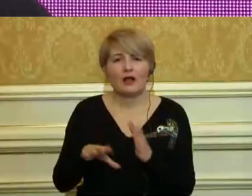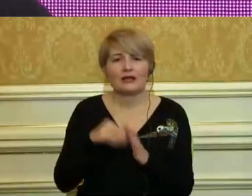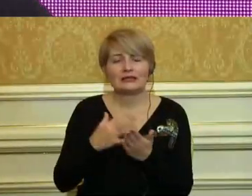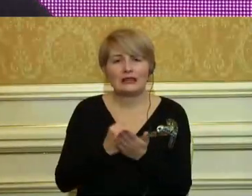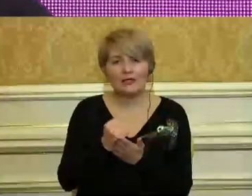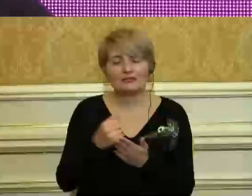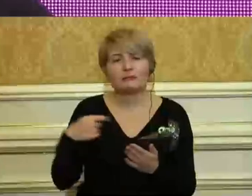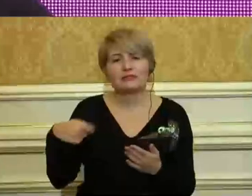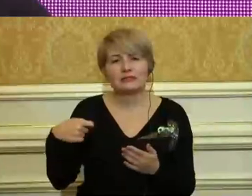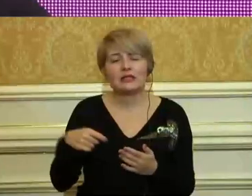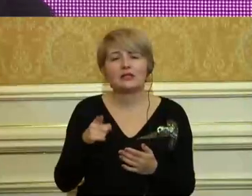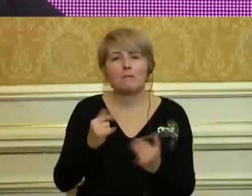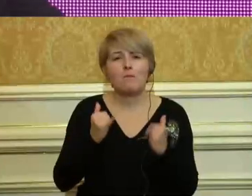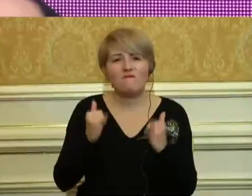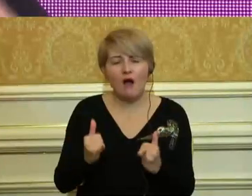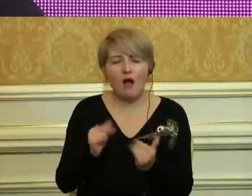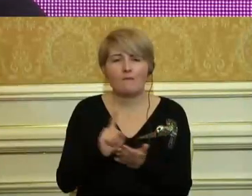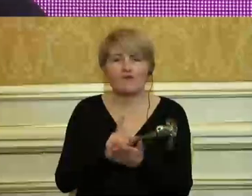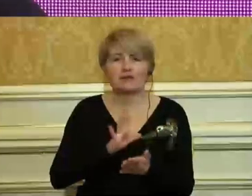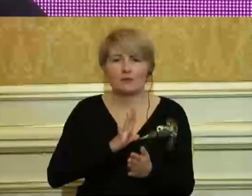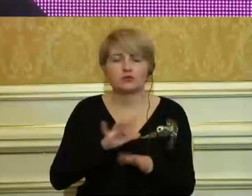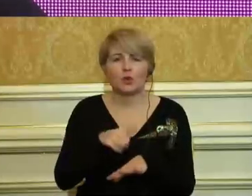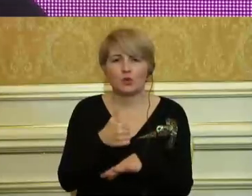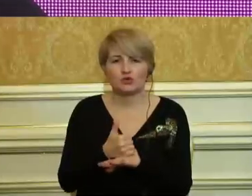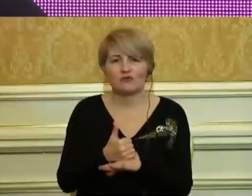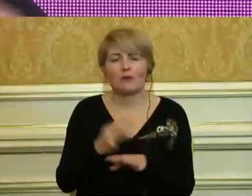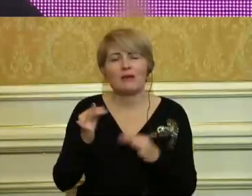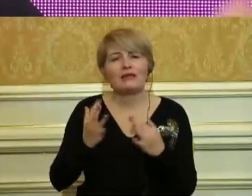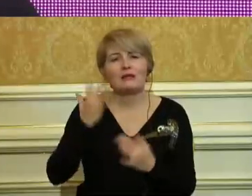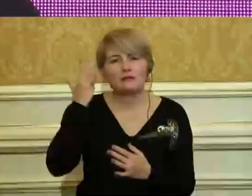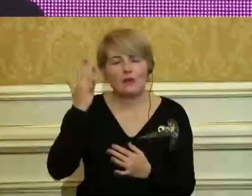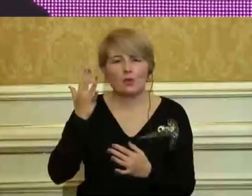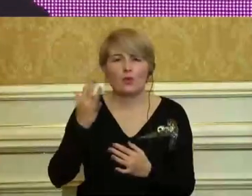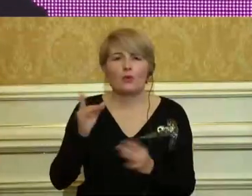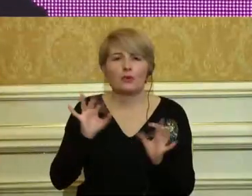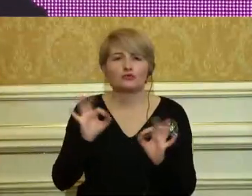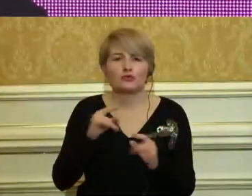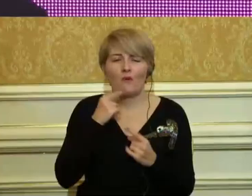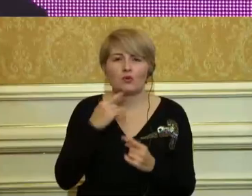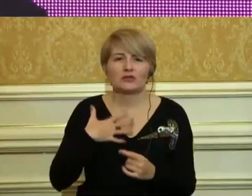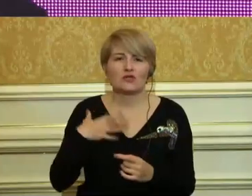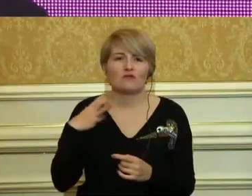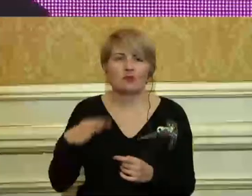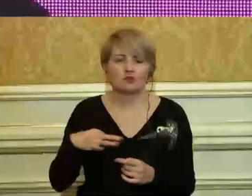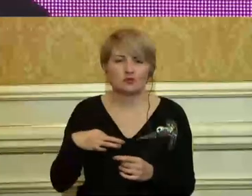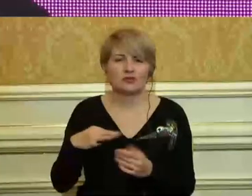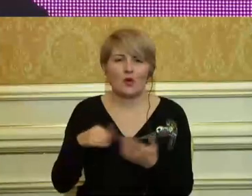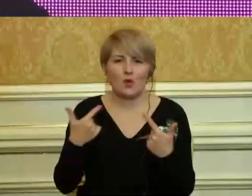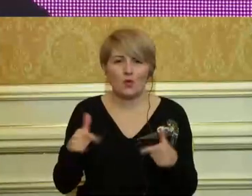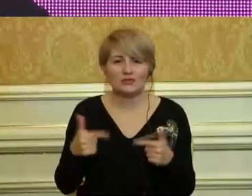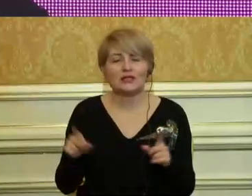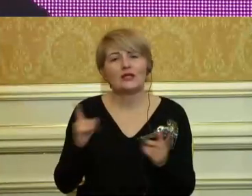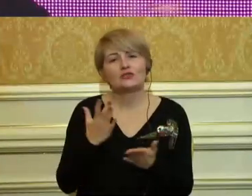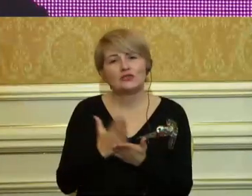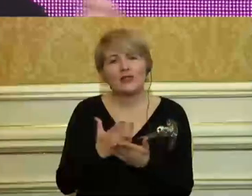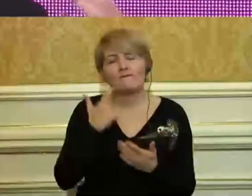that candidates and to remind that the main slogan should be the equality and the idea of